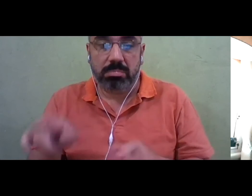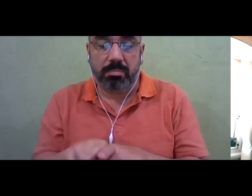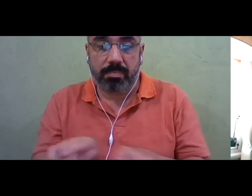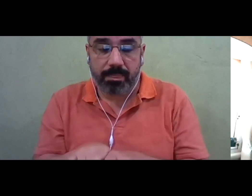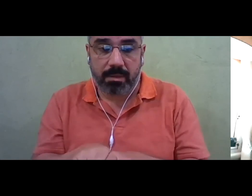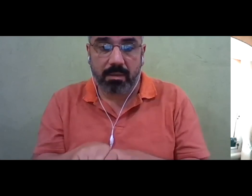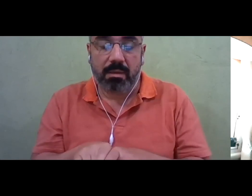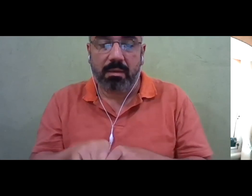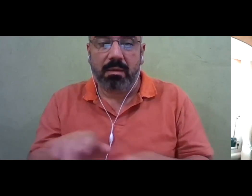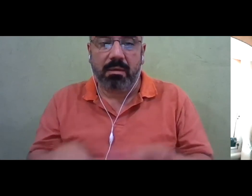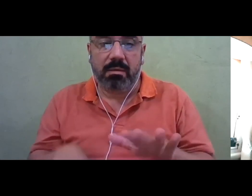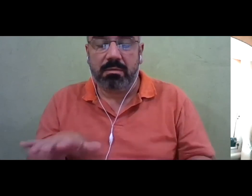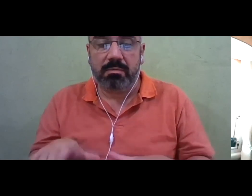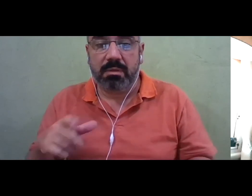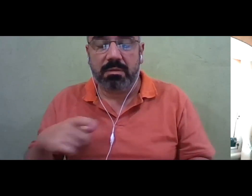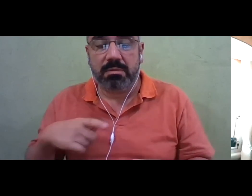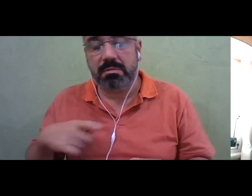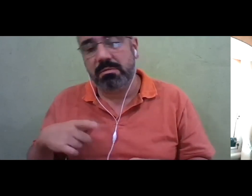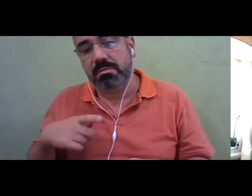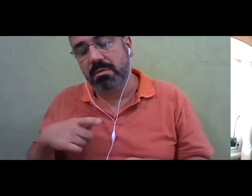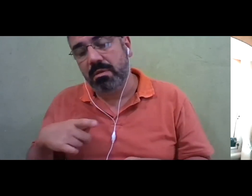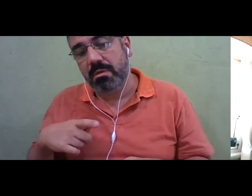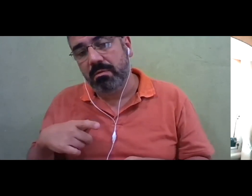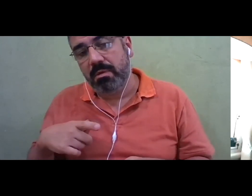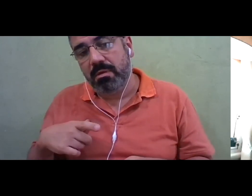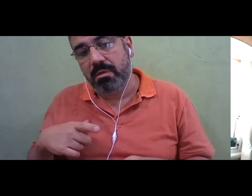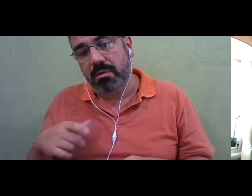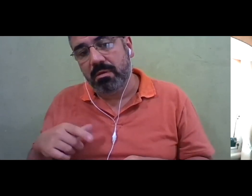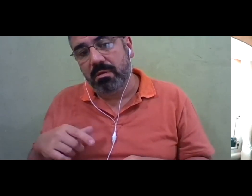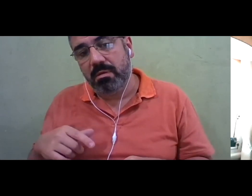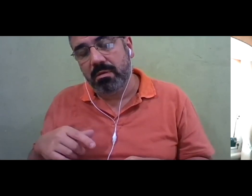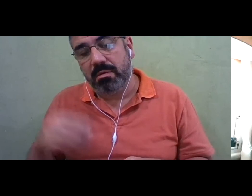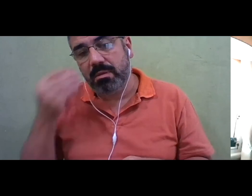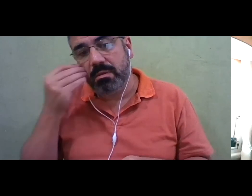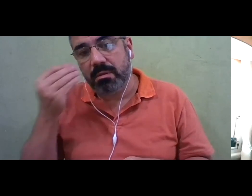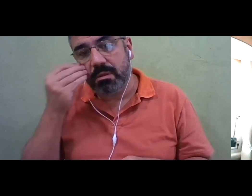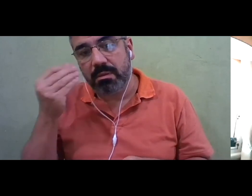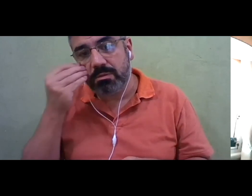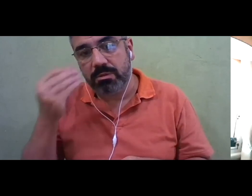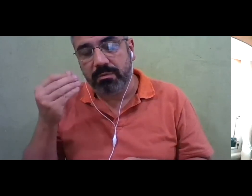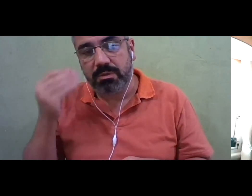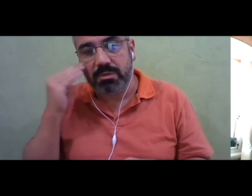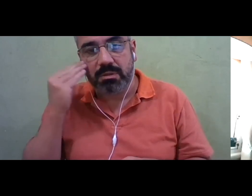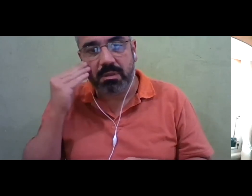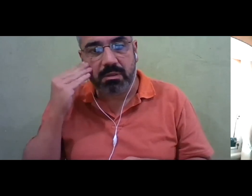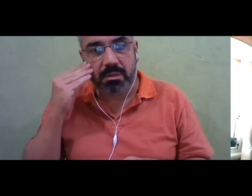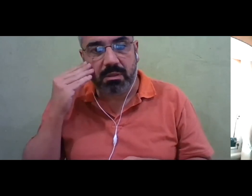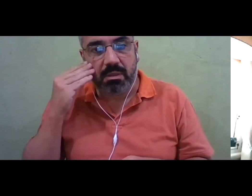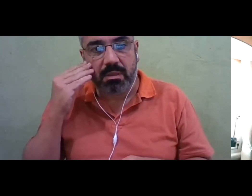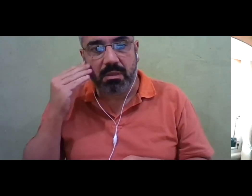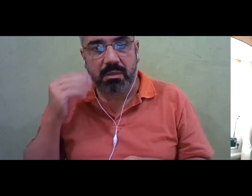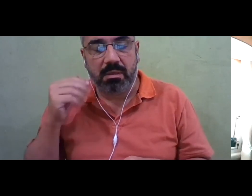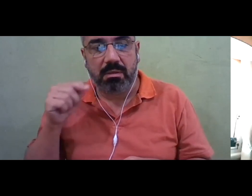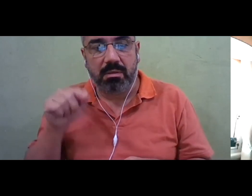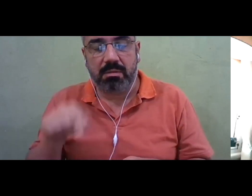destruction of the conditions for life on Earth, they think, oh, well, the theory of value is wrong. We should include nature in that.